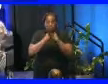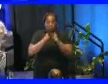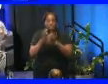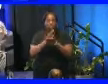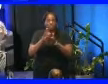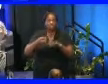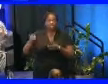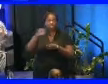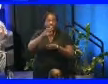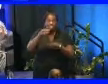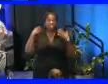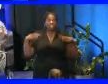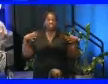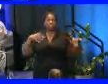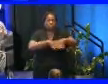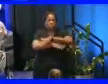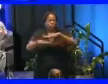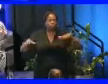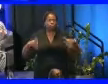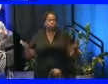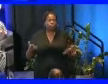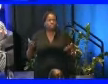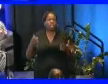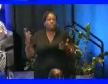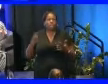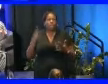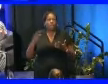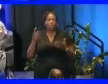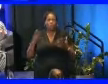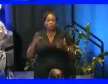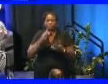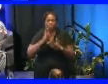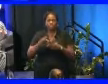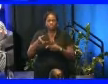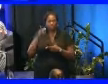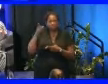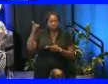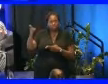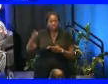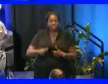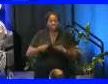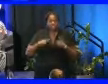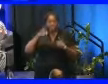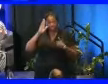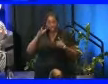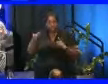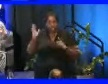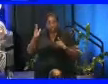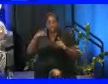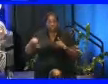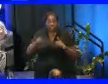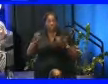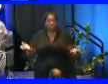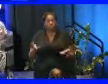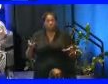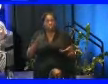angel is encamped around us. And I always give God the glory in my service. I know it's because of God that I live. And I know it's because of God that you're here.